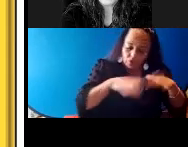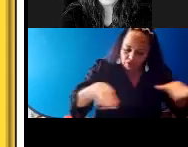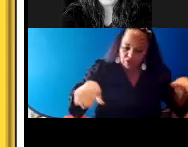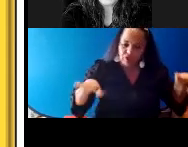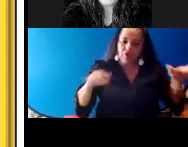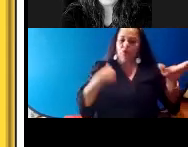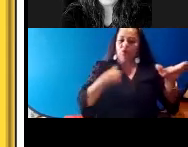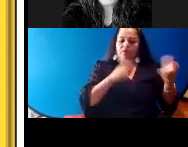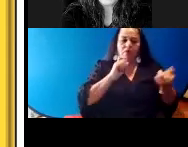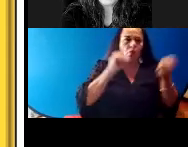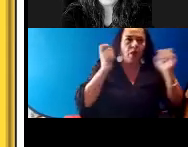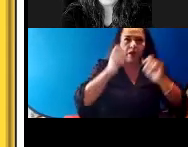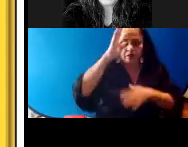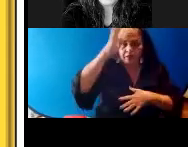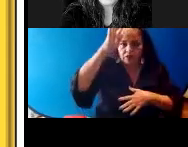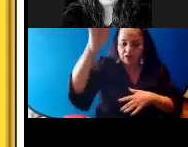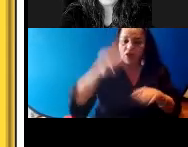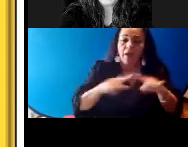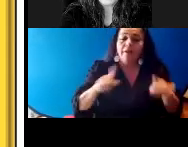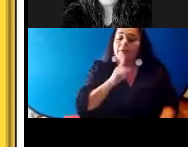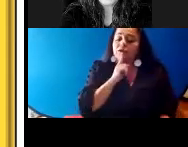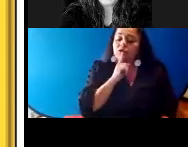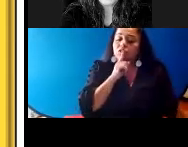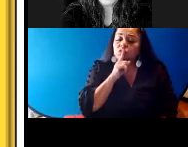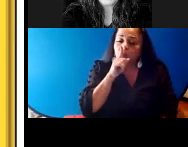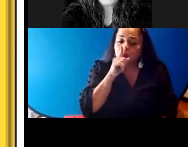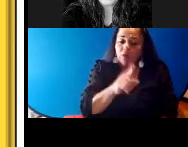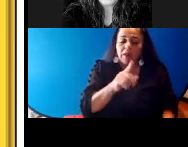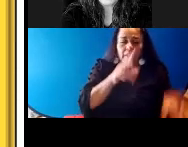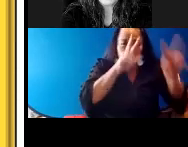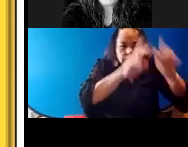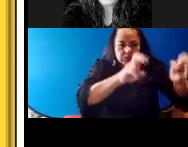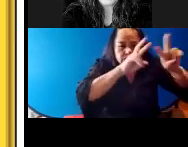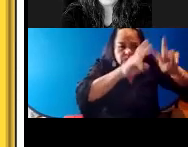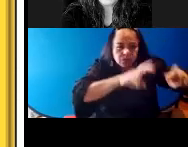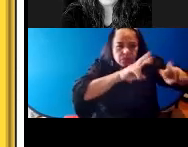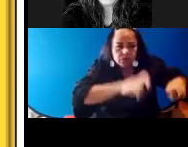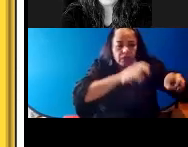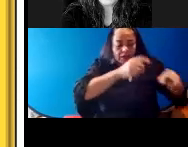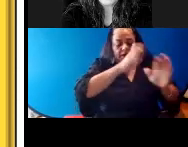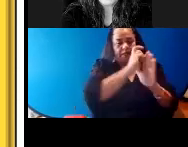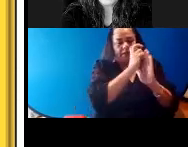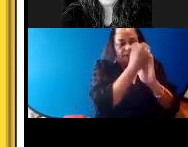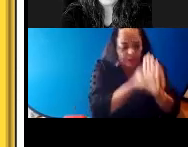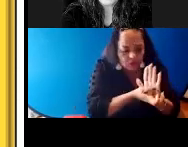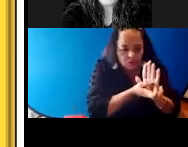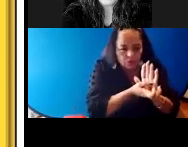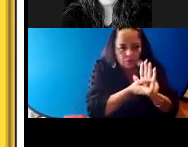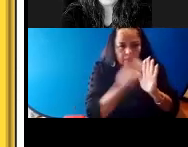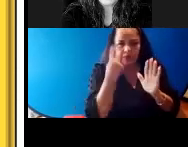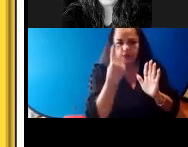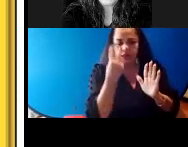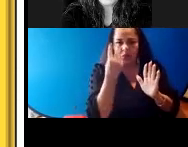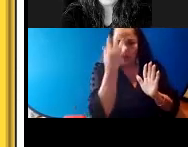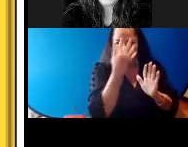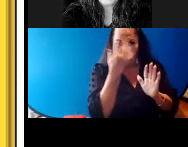radical imagination, but to really interrogate those issues and try to get in to figure out, well, what would that actually look like is hard.